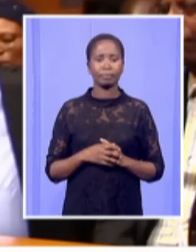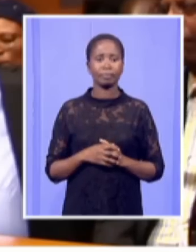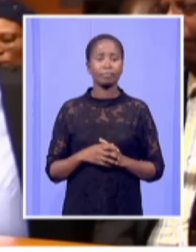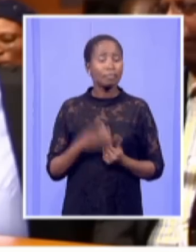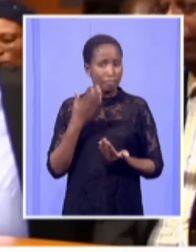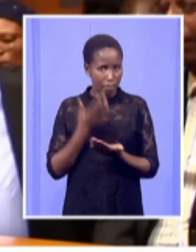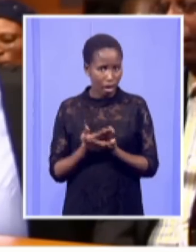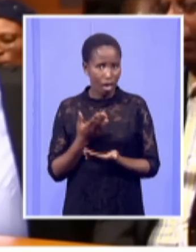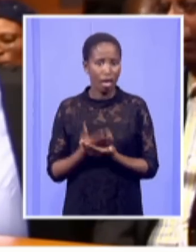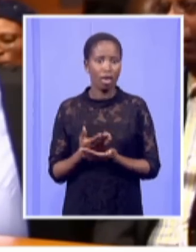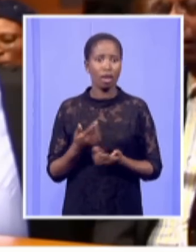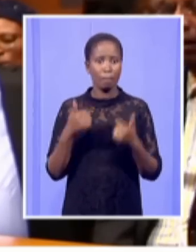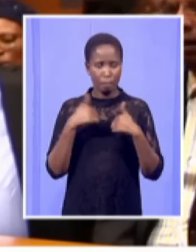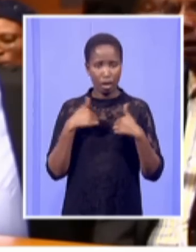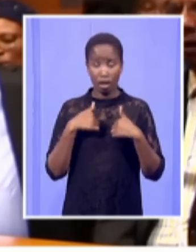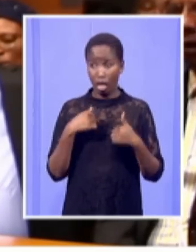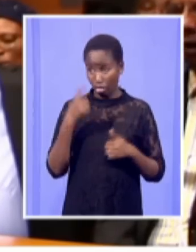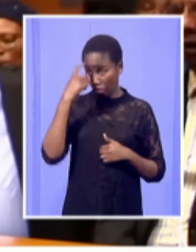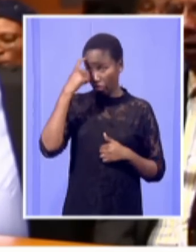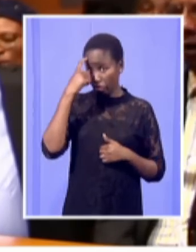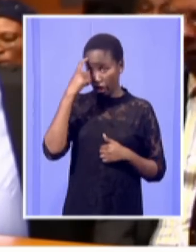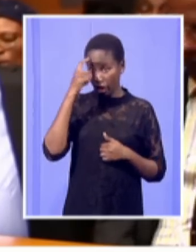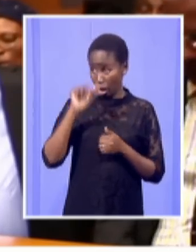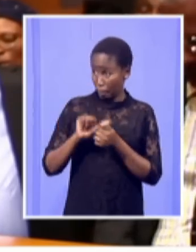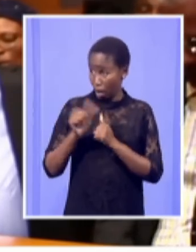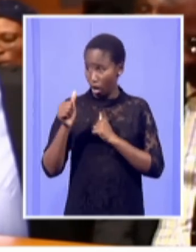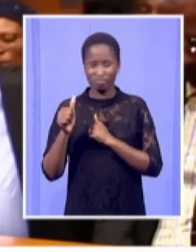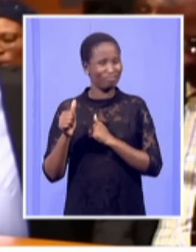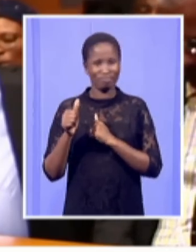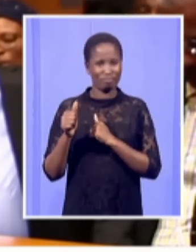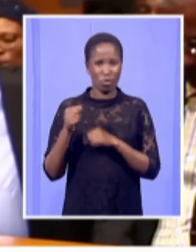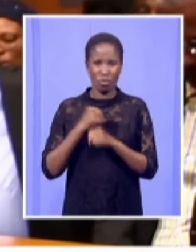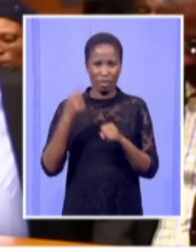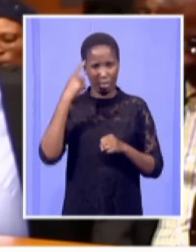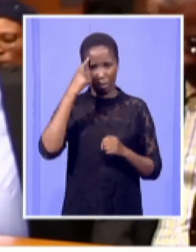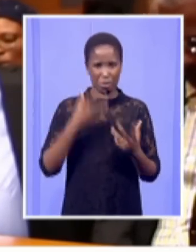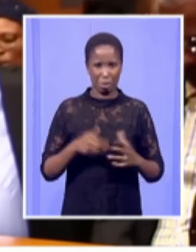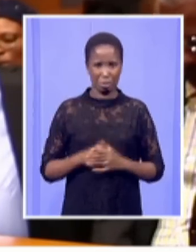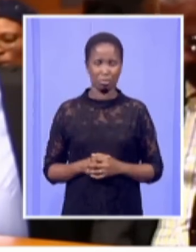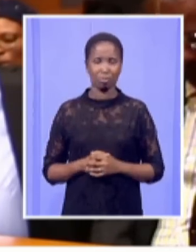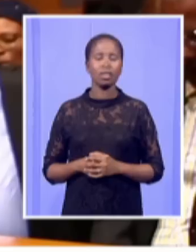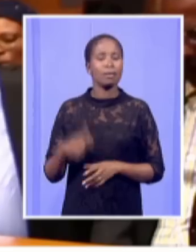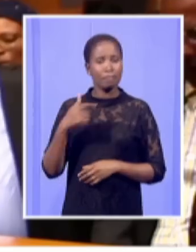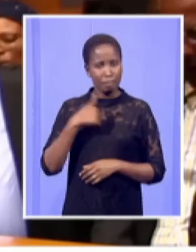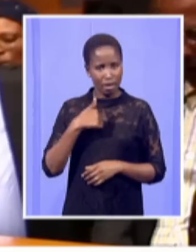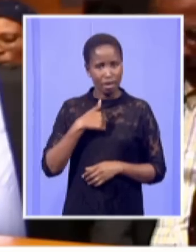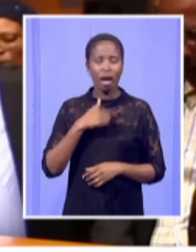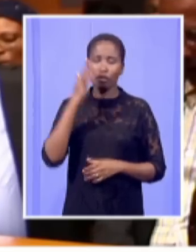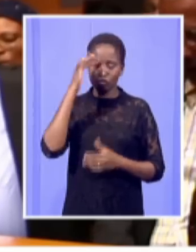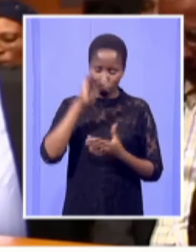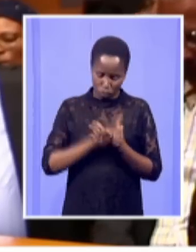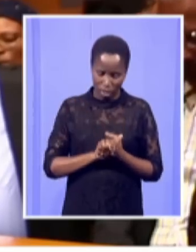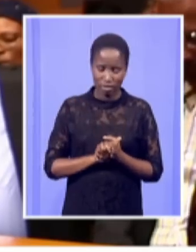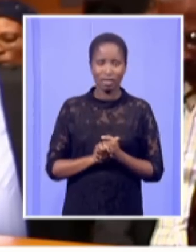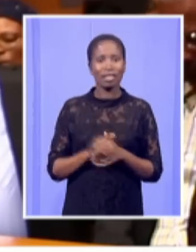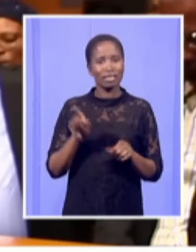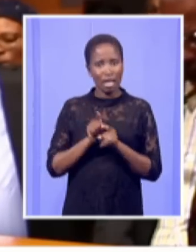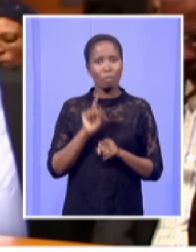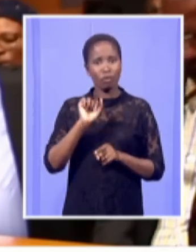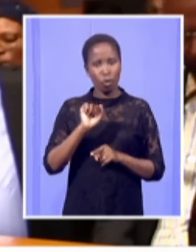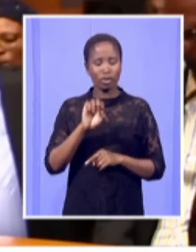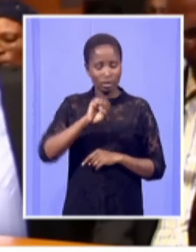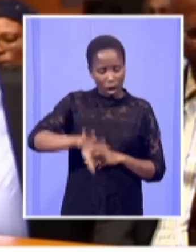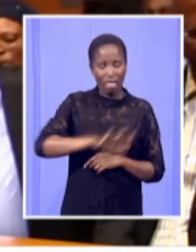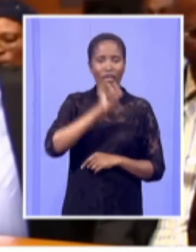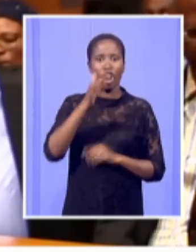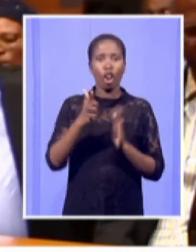possibility that I will even think of absconding and not stand my trial. I have all the trust and confidence in the South African legal system and believe